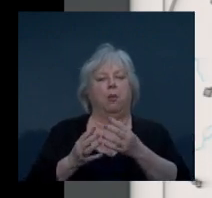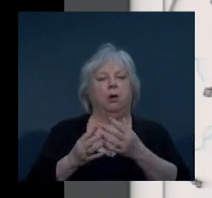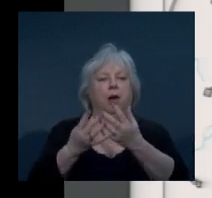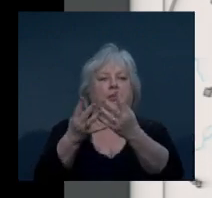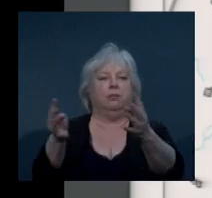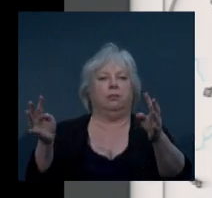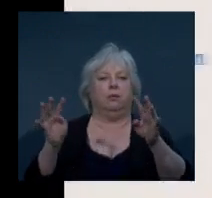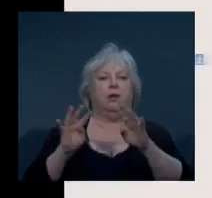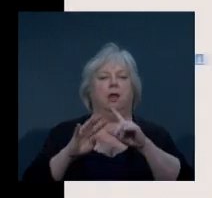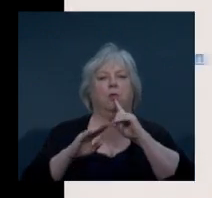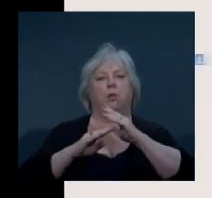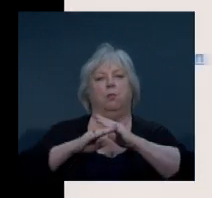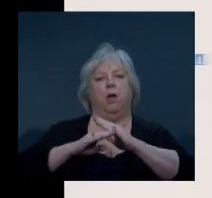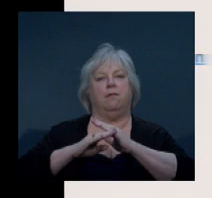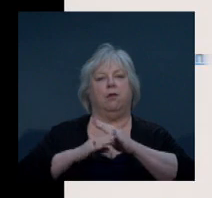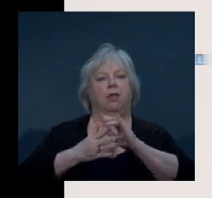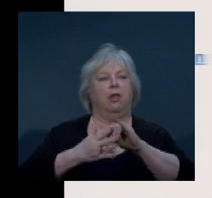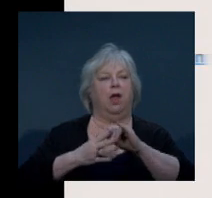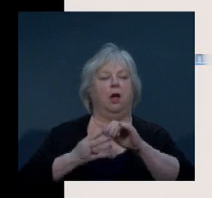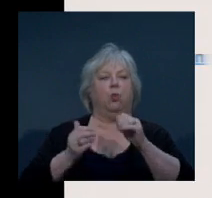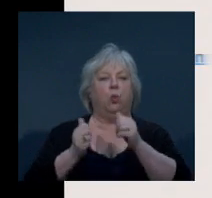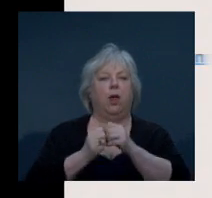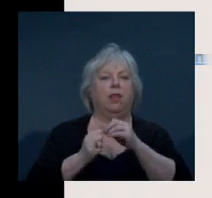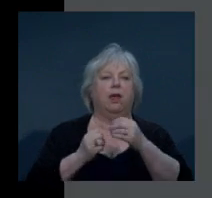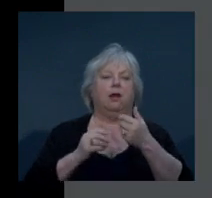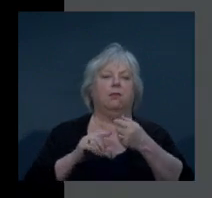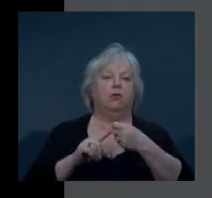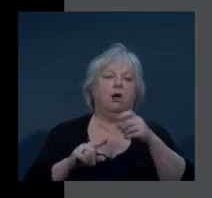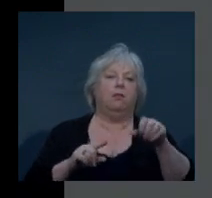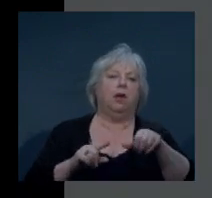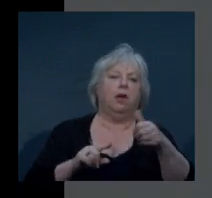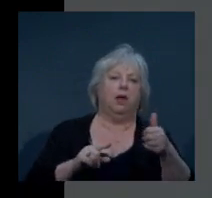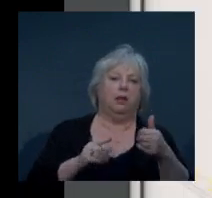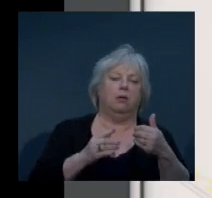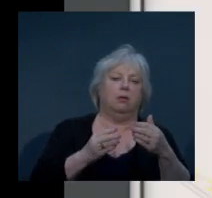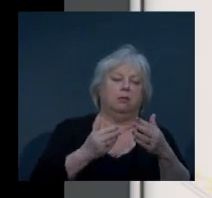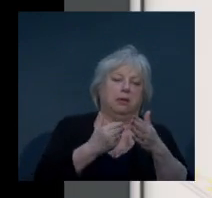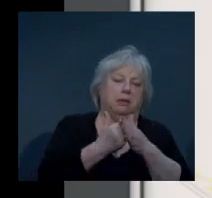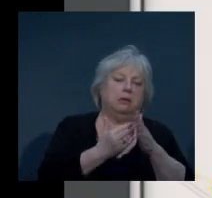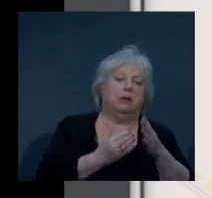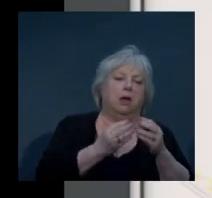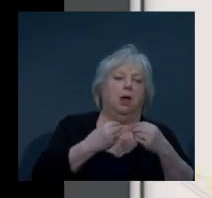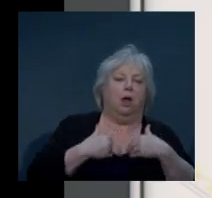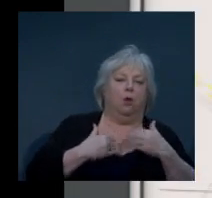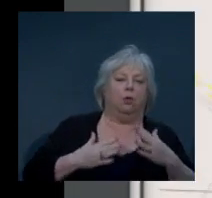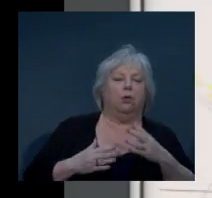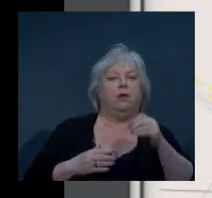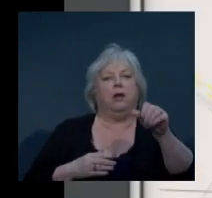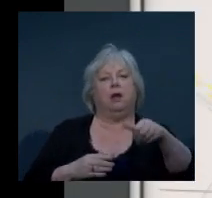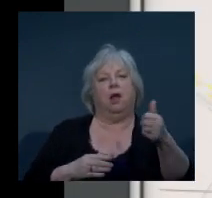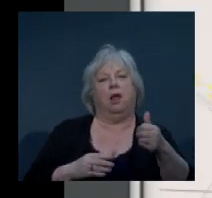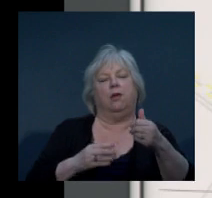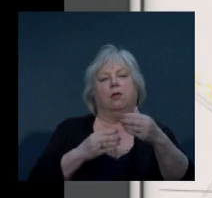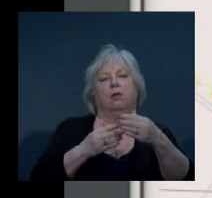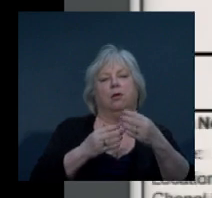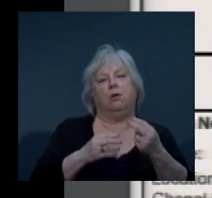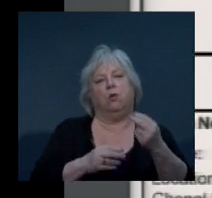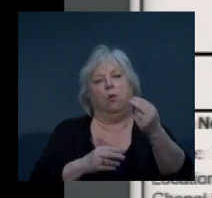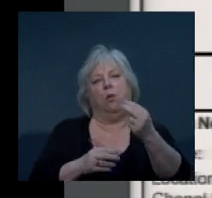will buffer it with and from adjacent owners and other Potlatch Deltic neighborhoods to the